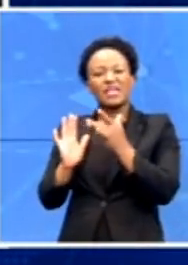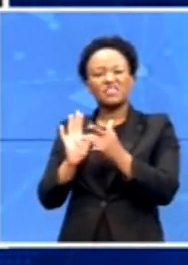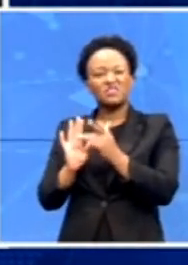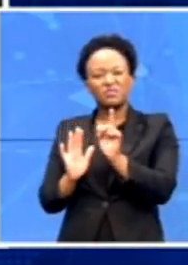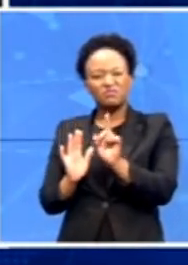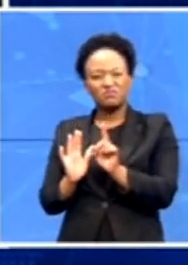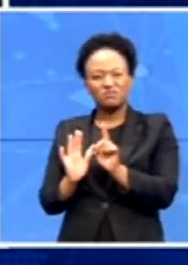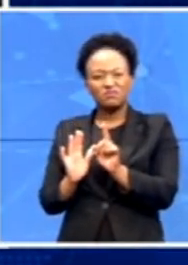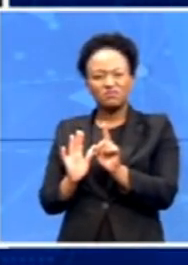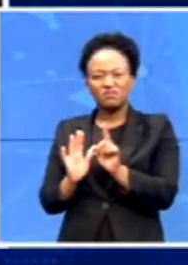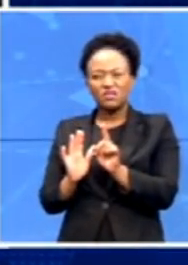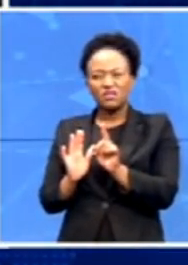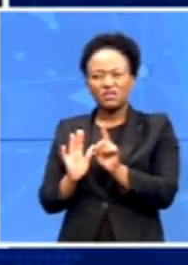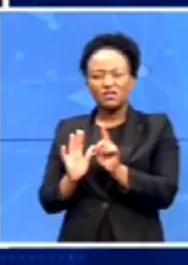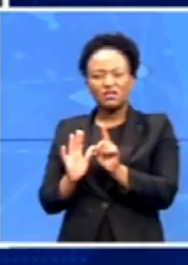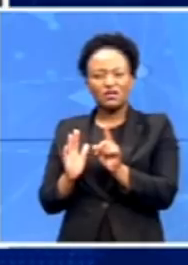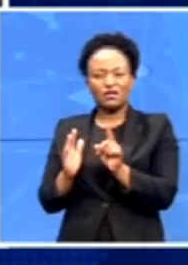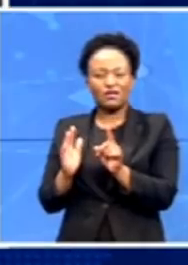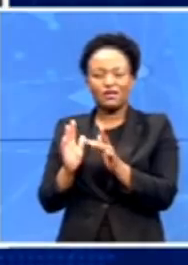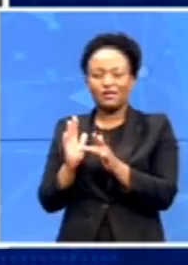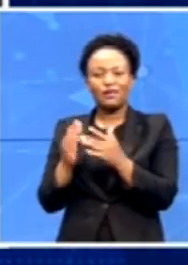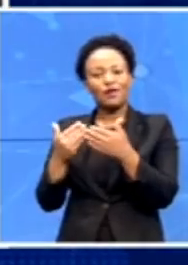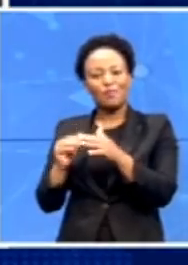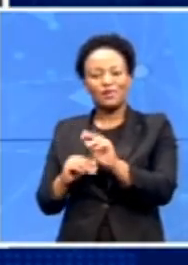It would be page